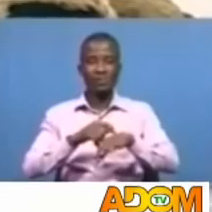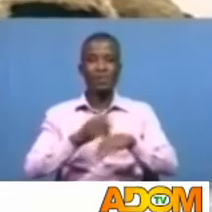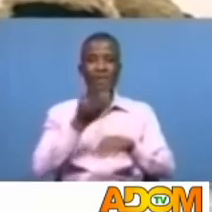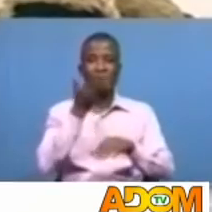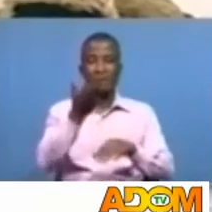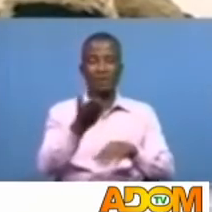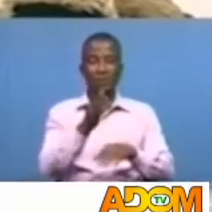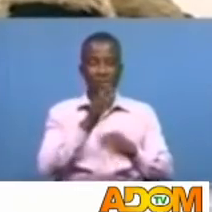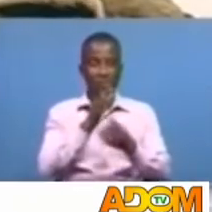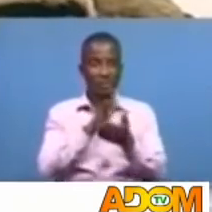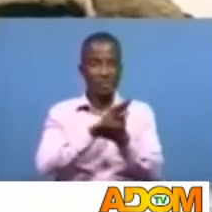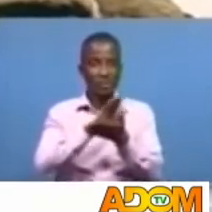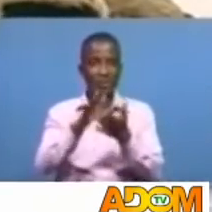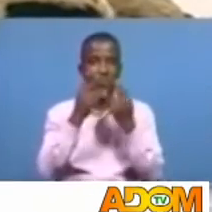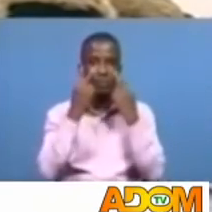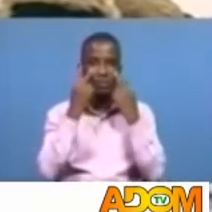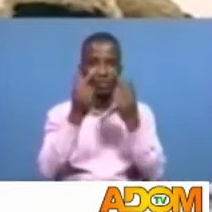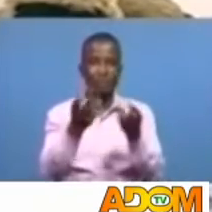there on the point.